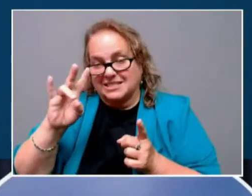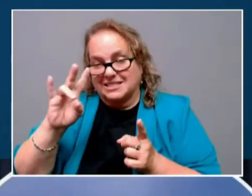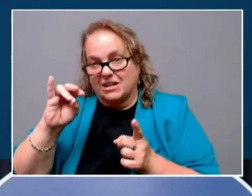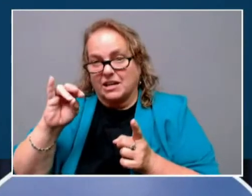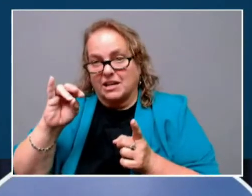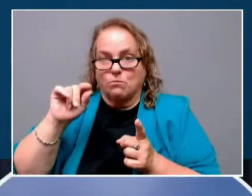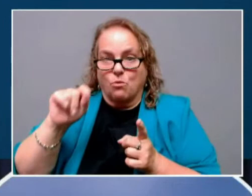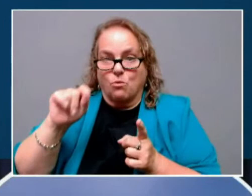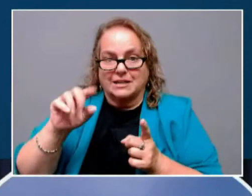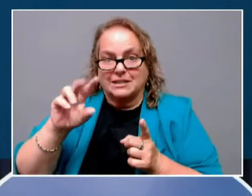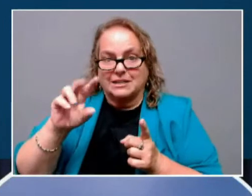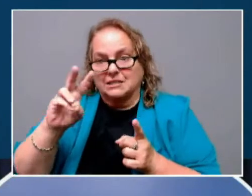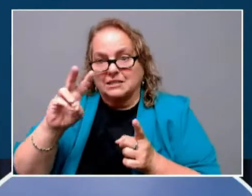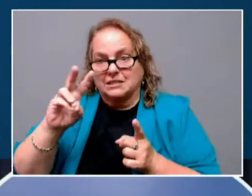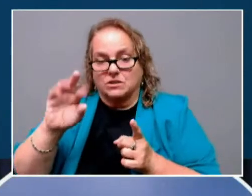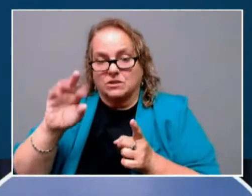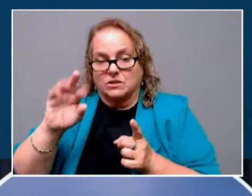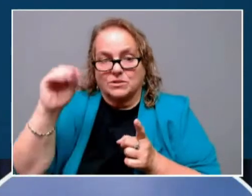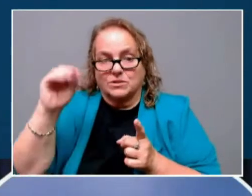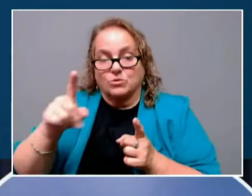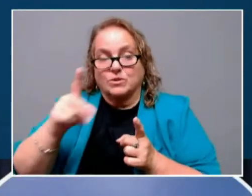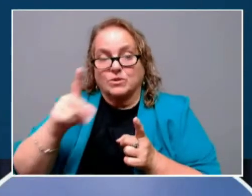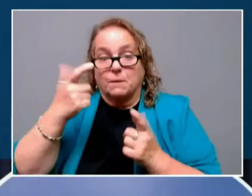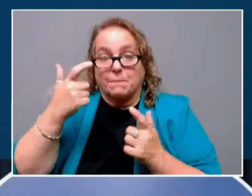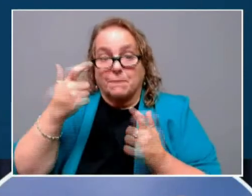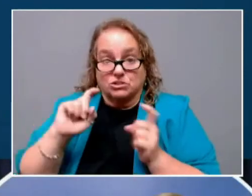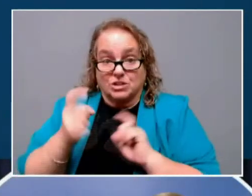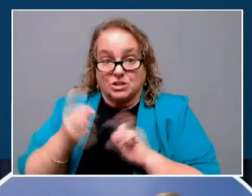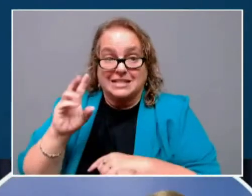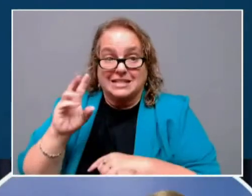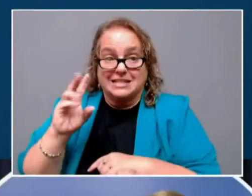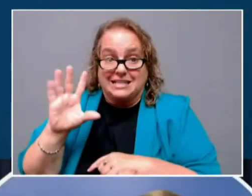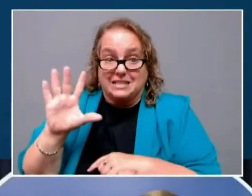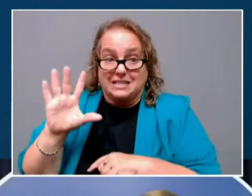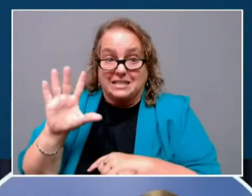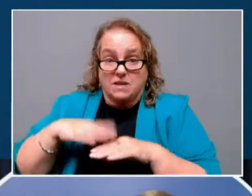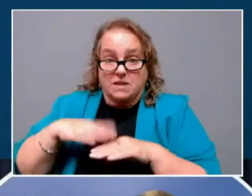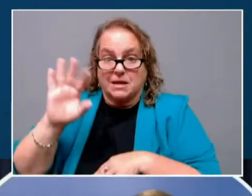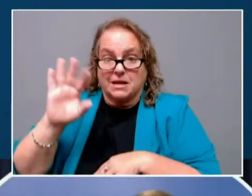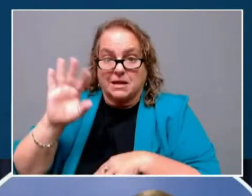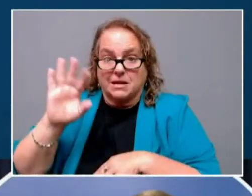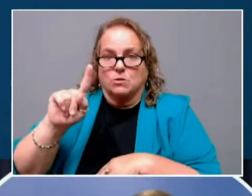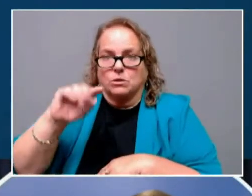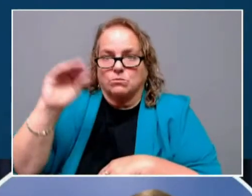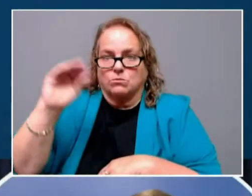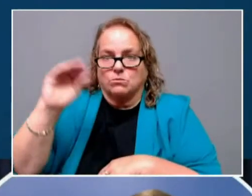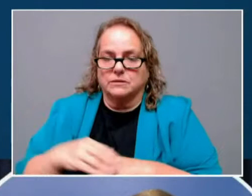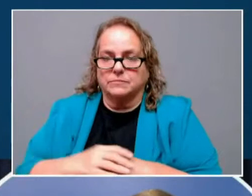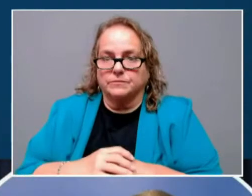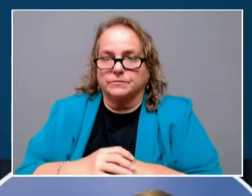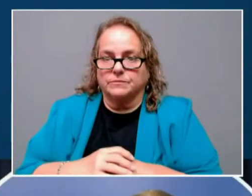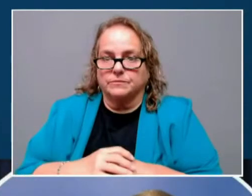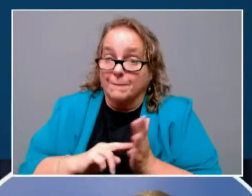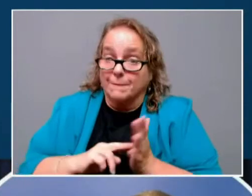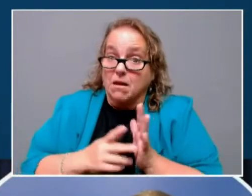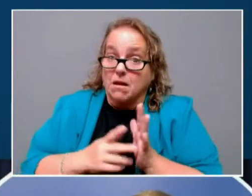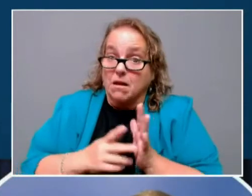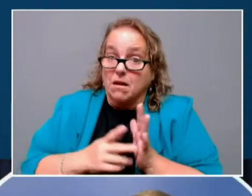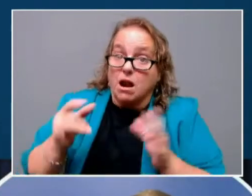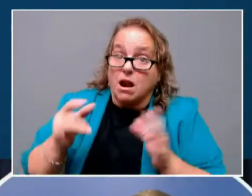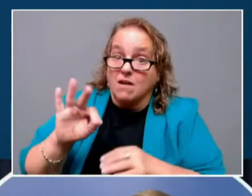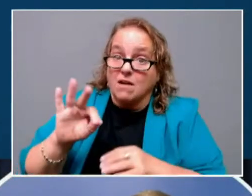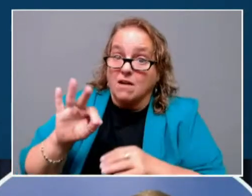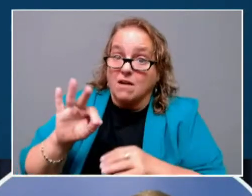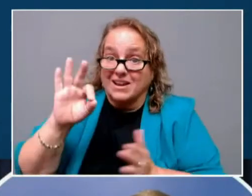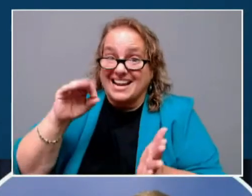71. But here are some big changes. 65 and up, 91%. It means a lot of the 190,000 that we